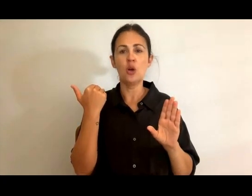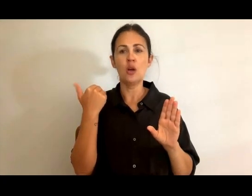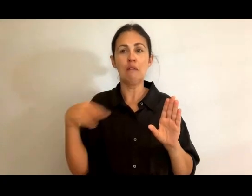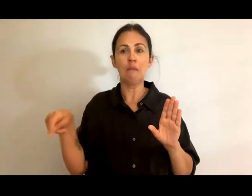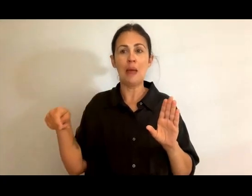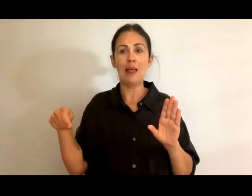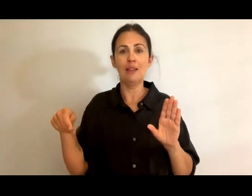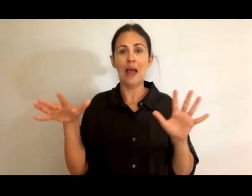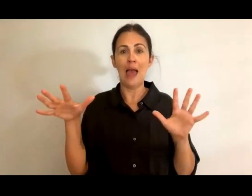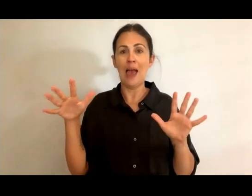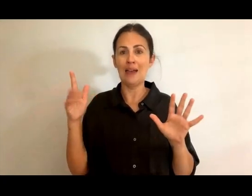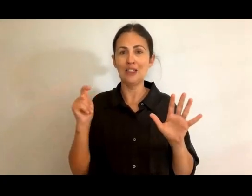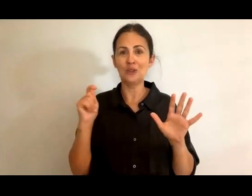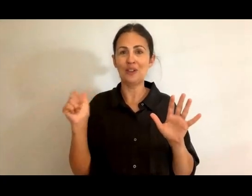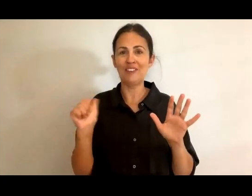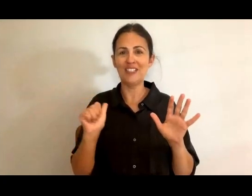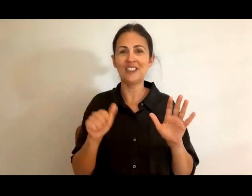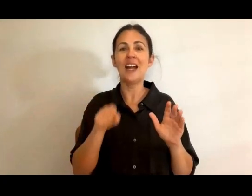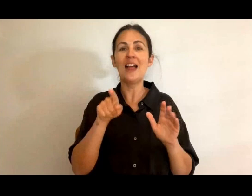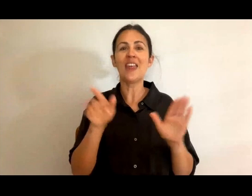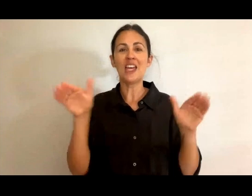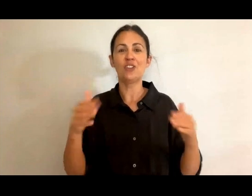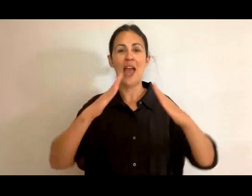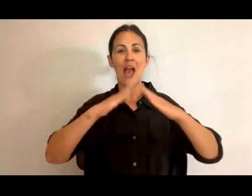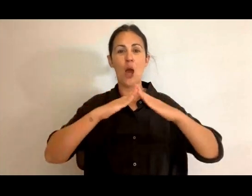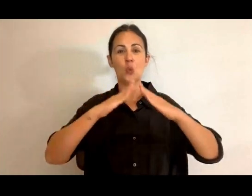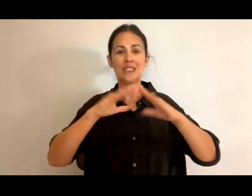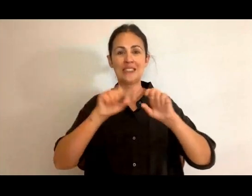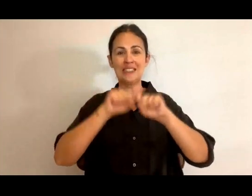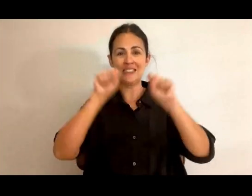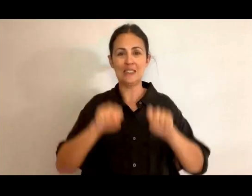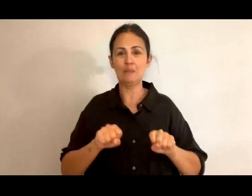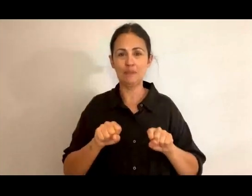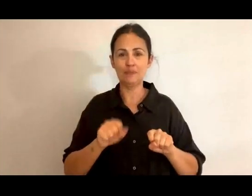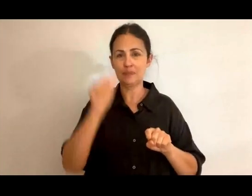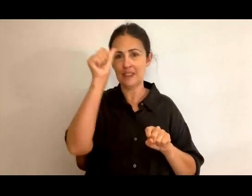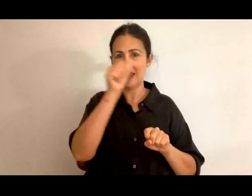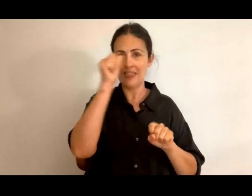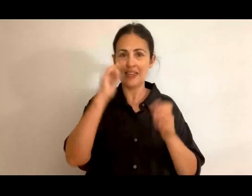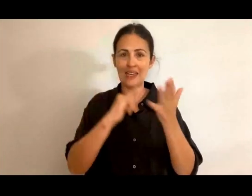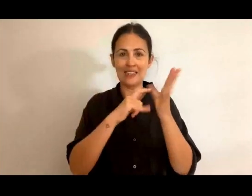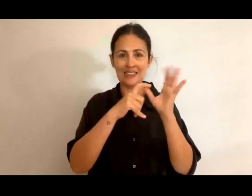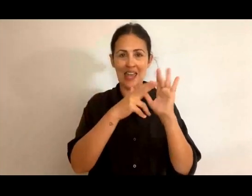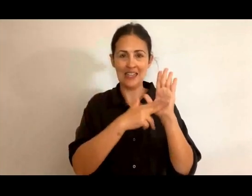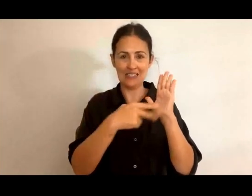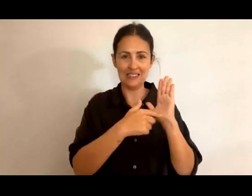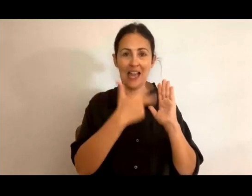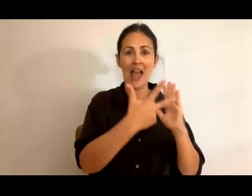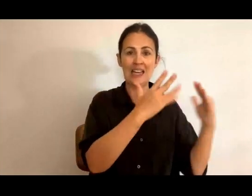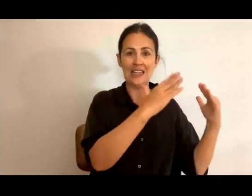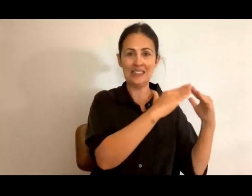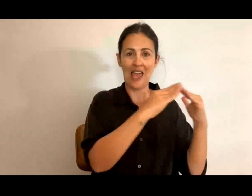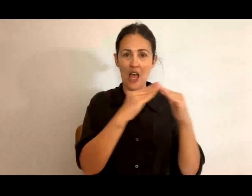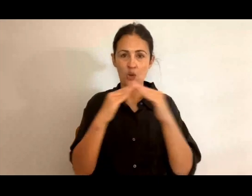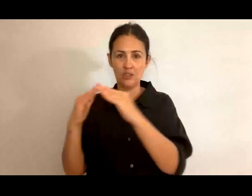they introduced a house system. The house system's based around the Catholic saints, 8 houses. Then there was a directive about how do we incorporate